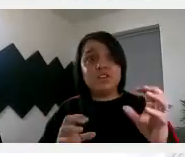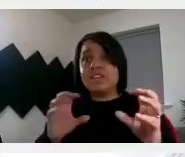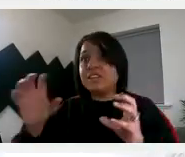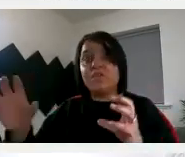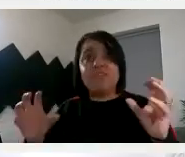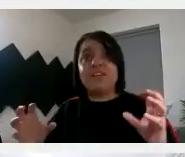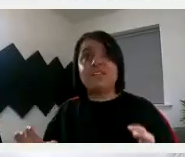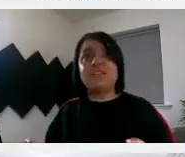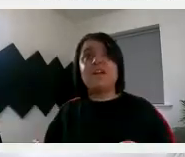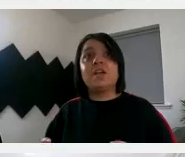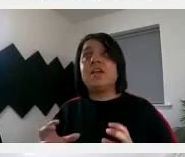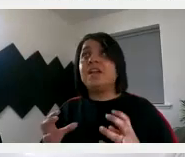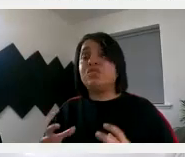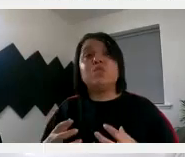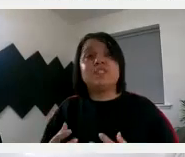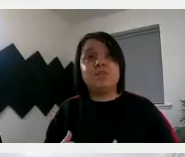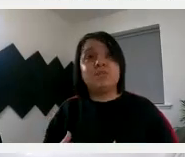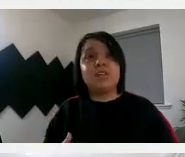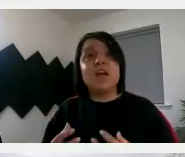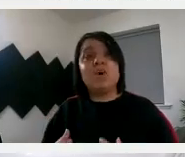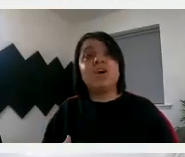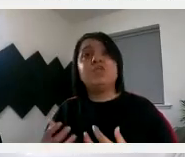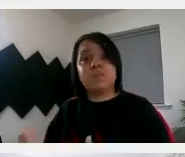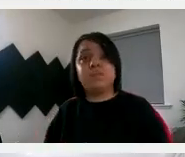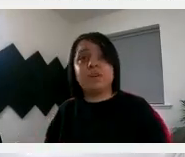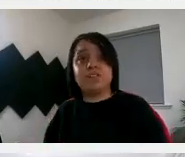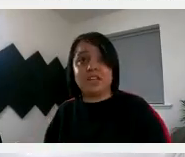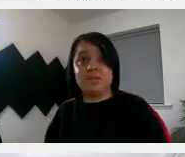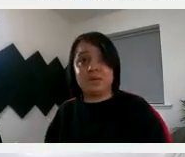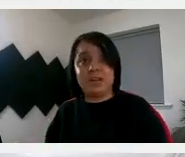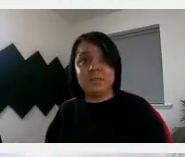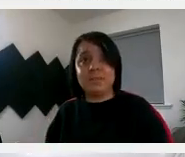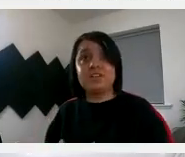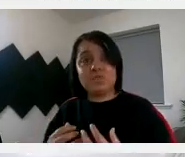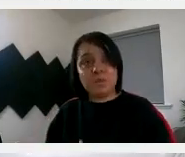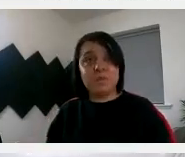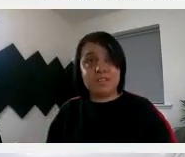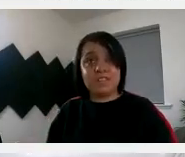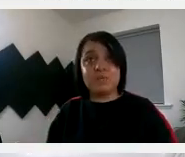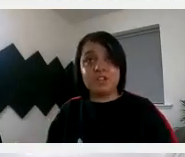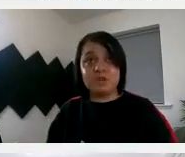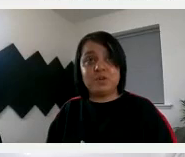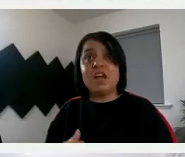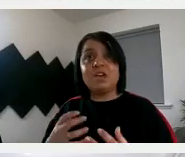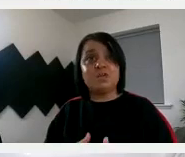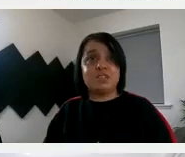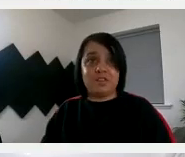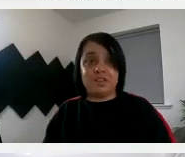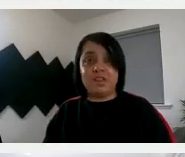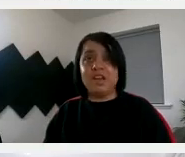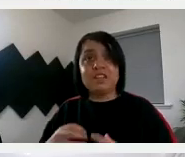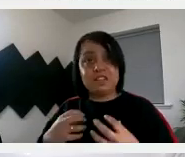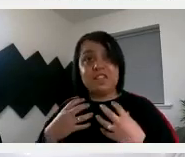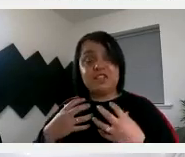So these little things is your skills and what you can bring to the table, okay? So remember these things when you're doing your